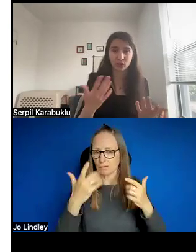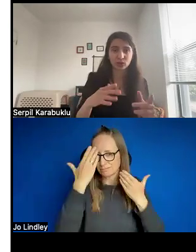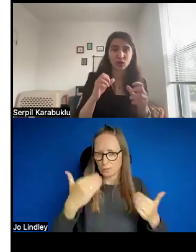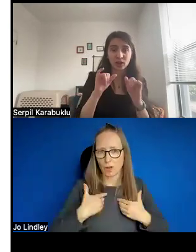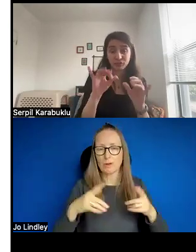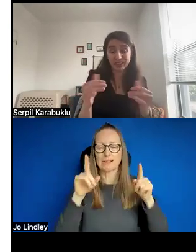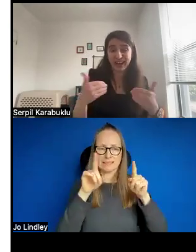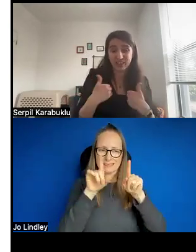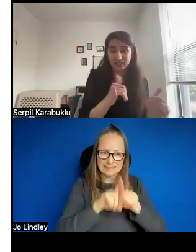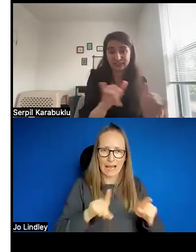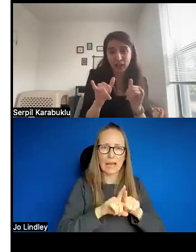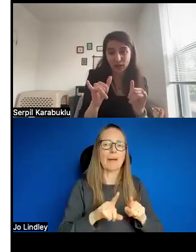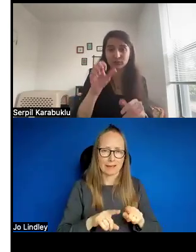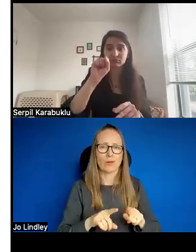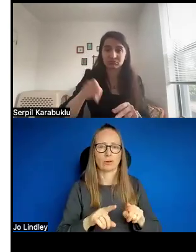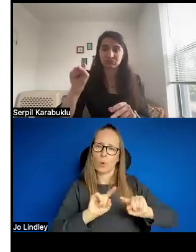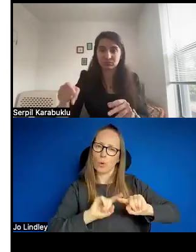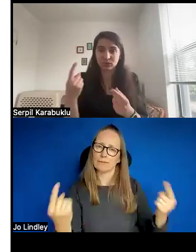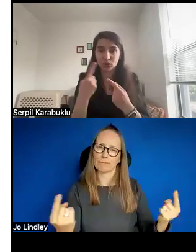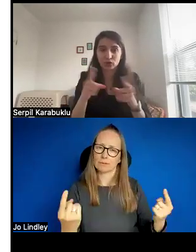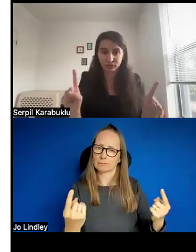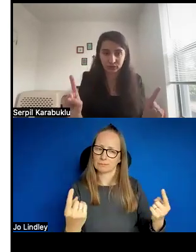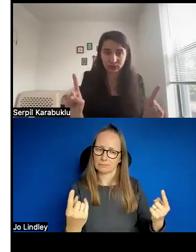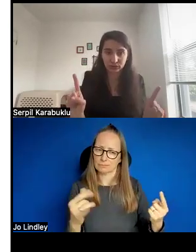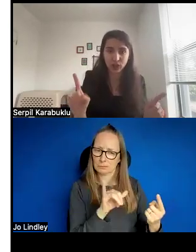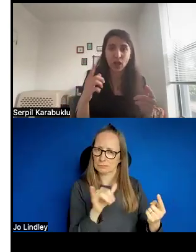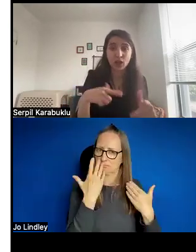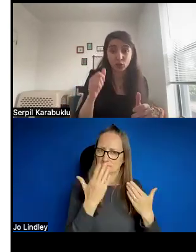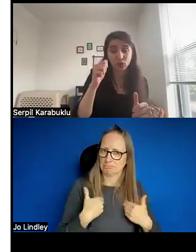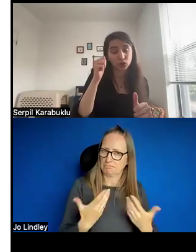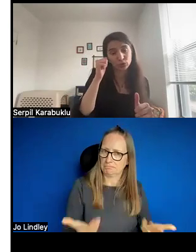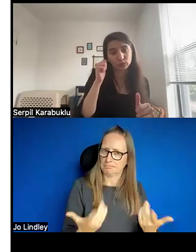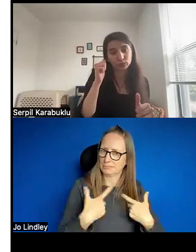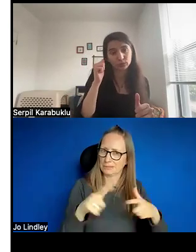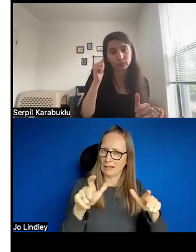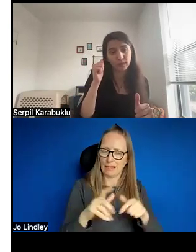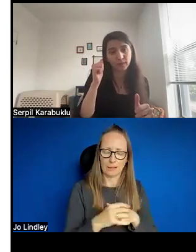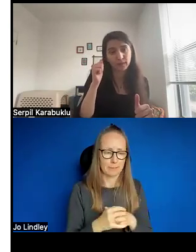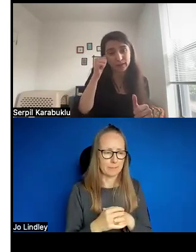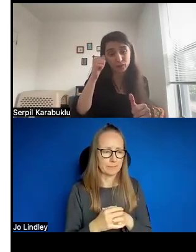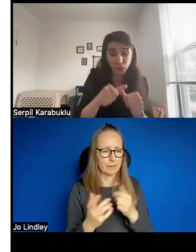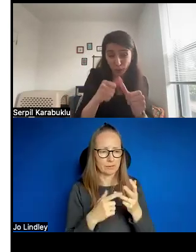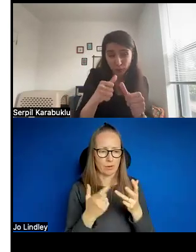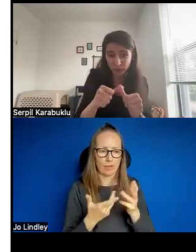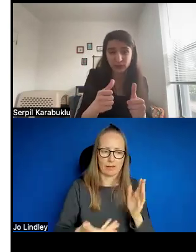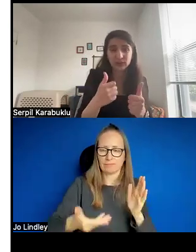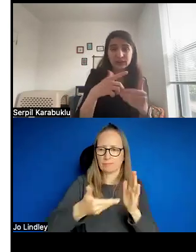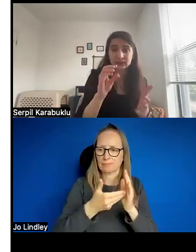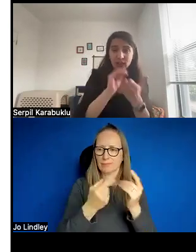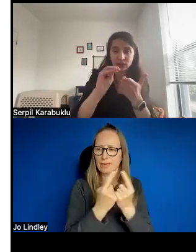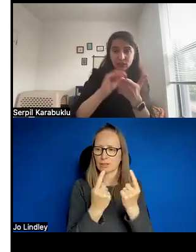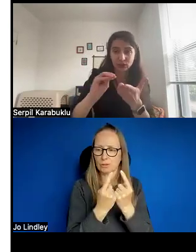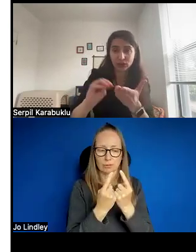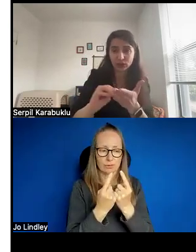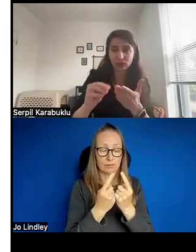head nods or is there any difference among them. So another addition is these annotations